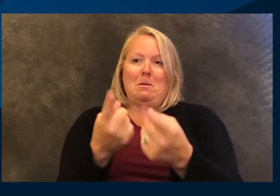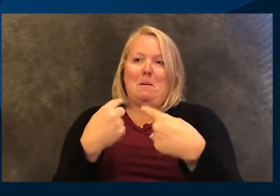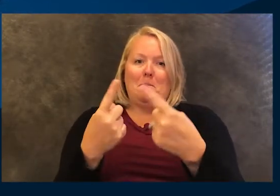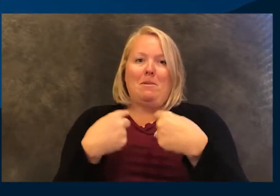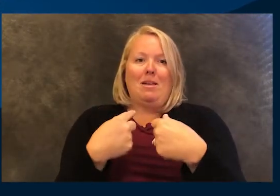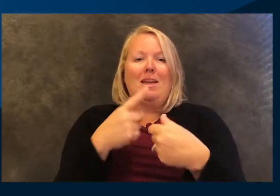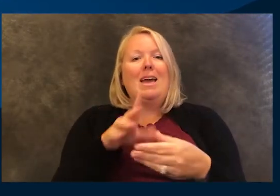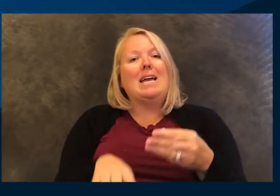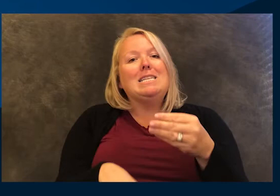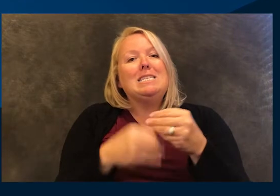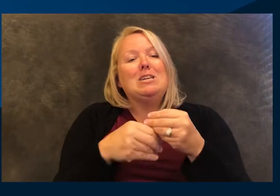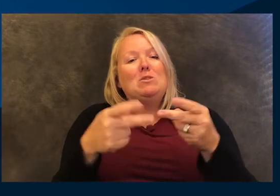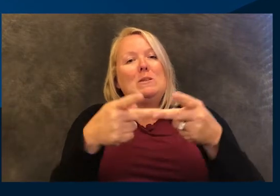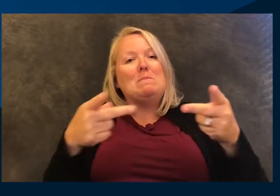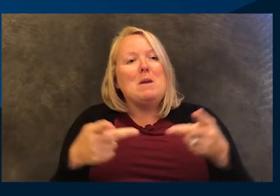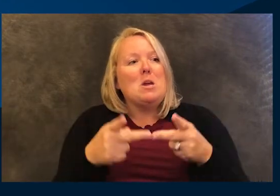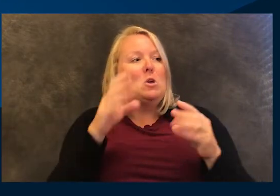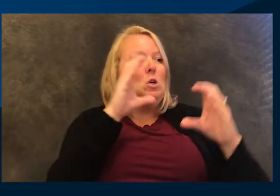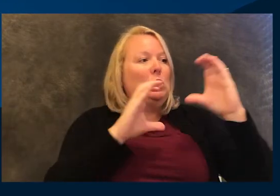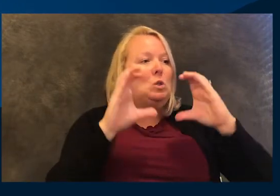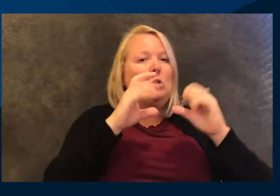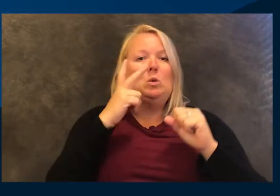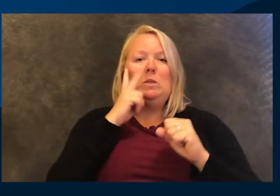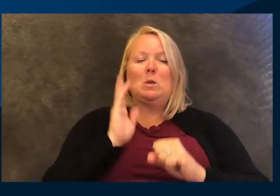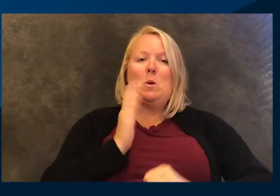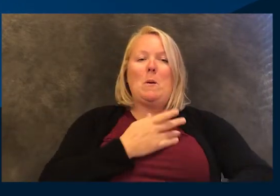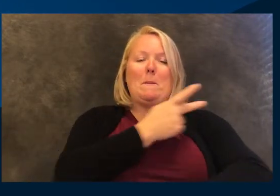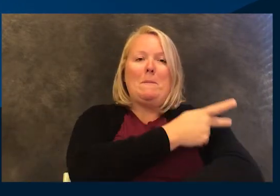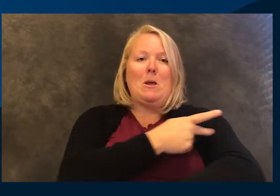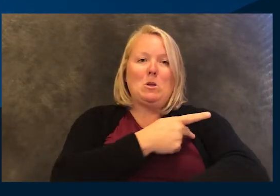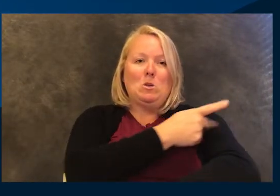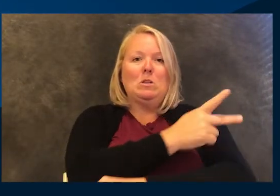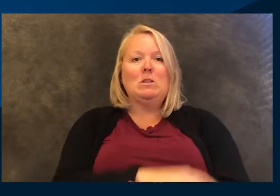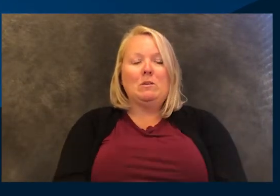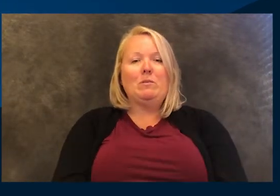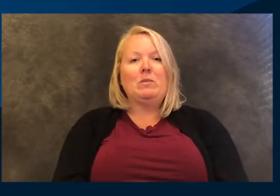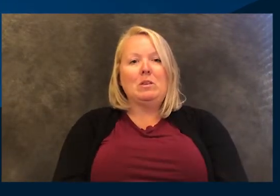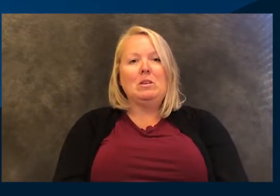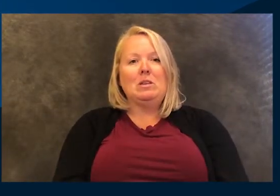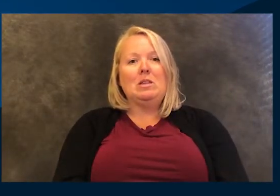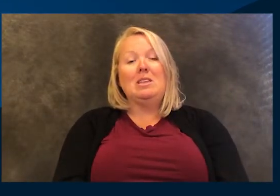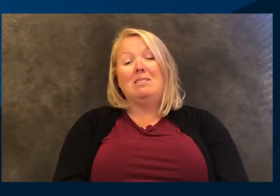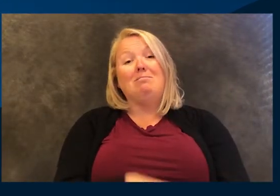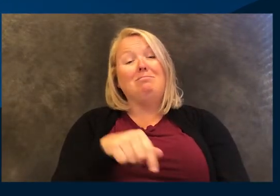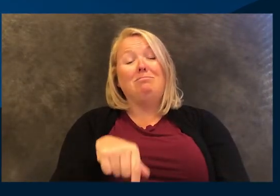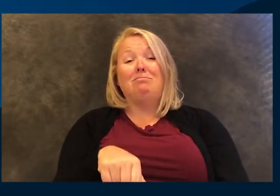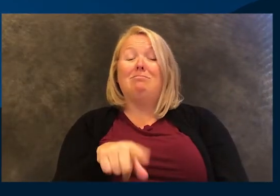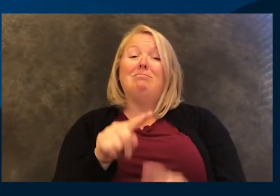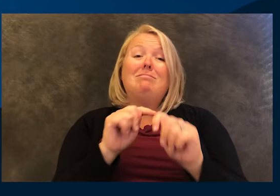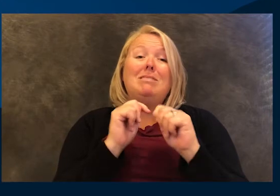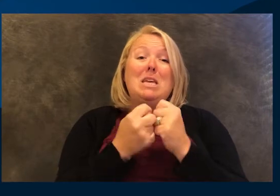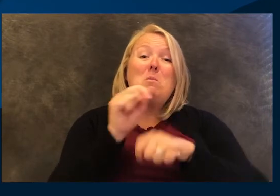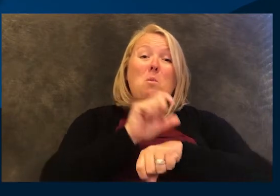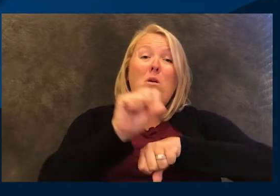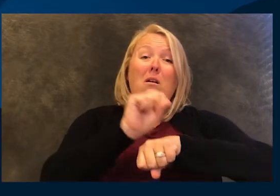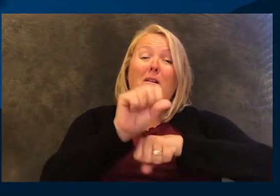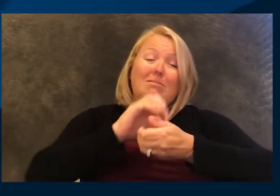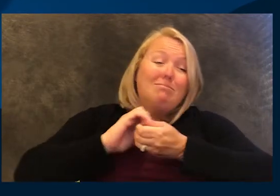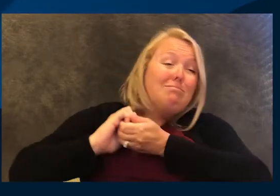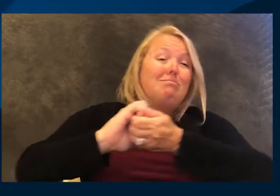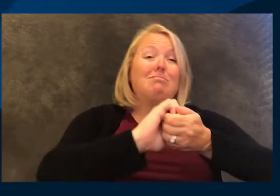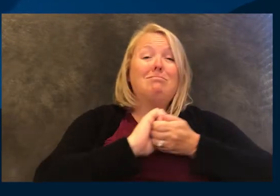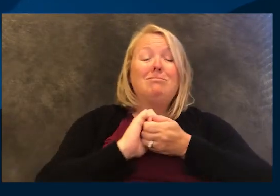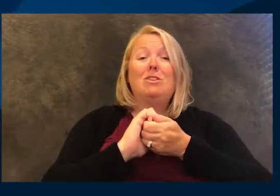creating additional space, surge space to see our patients in. This has taken a lot of teamwork and collaboration. Your